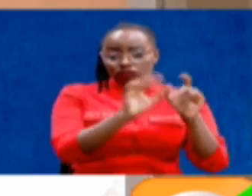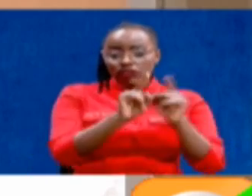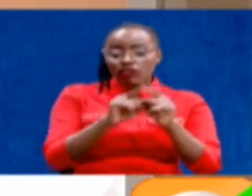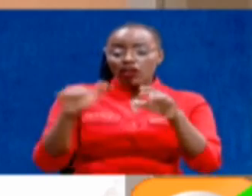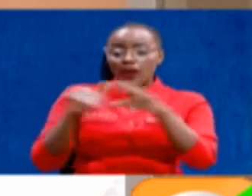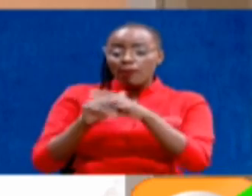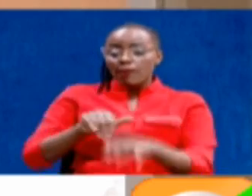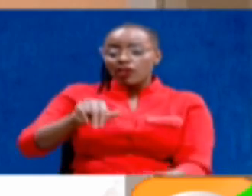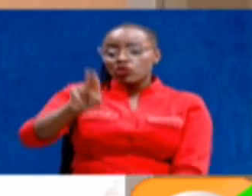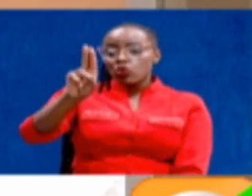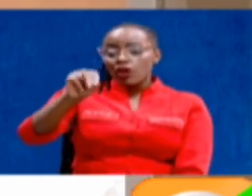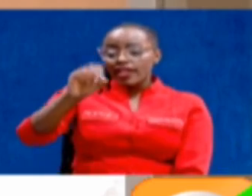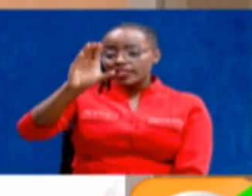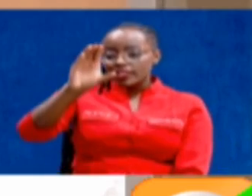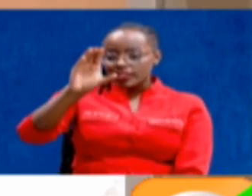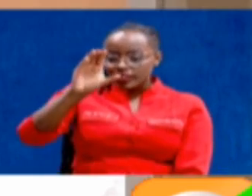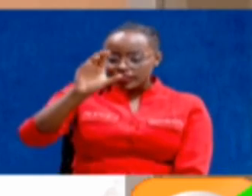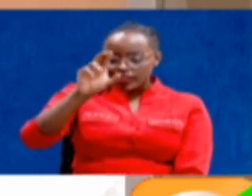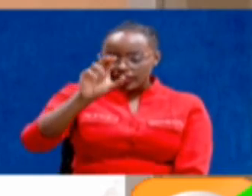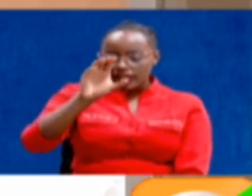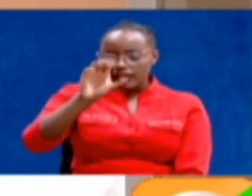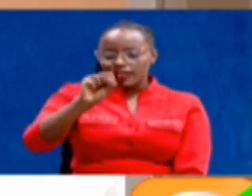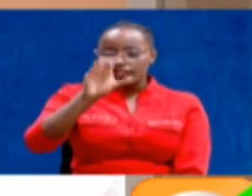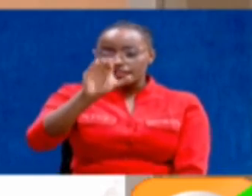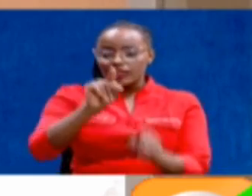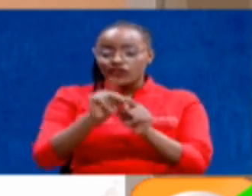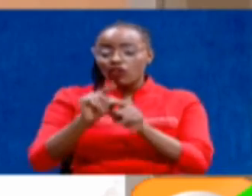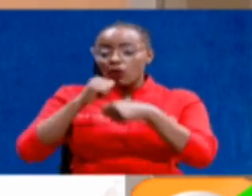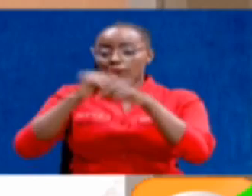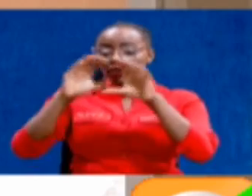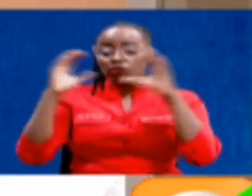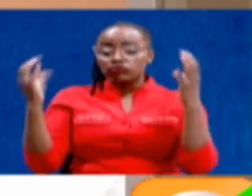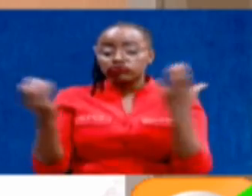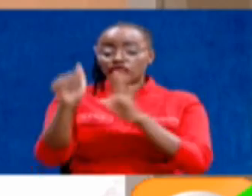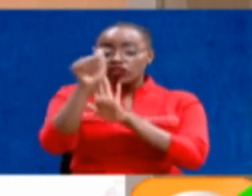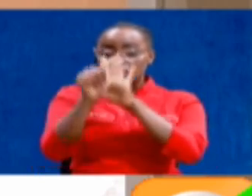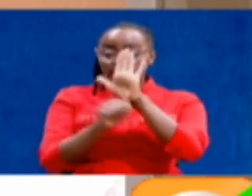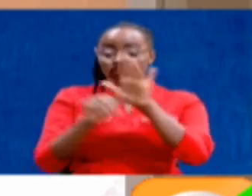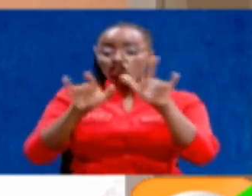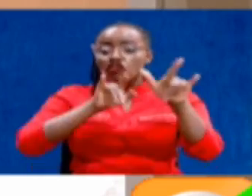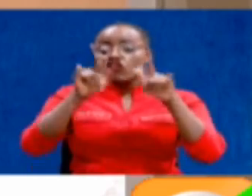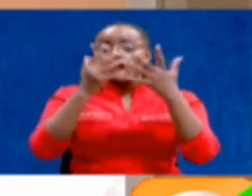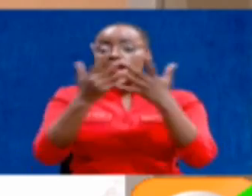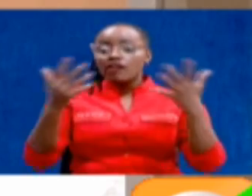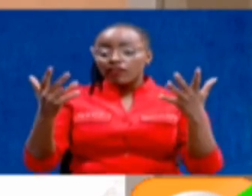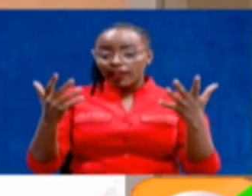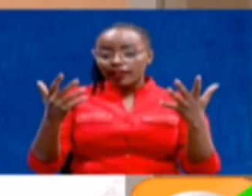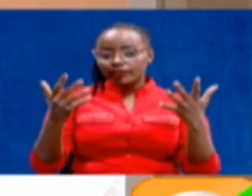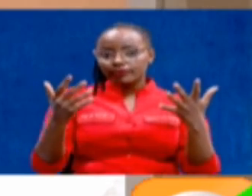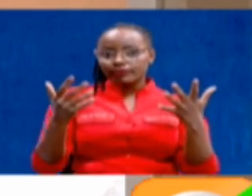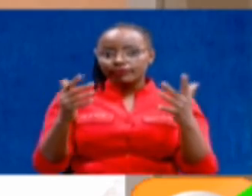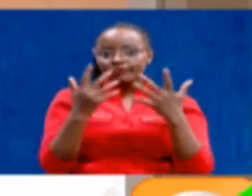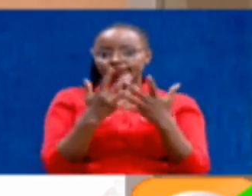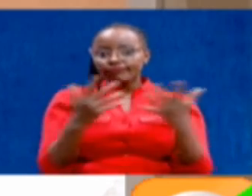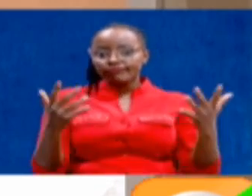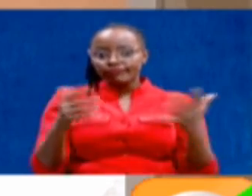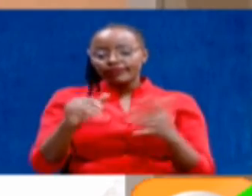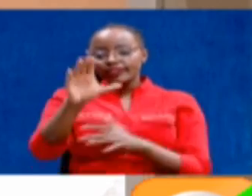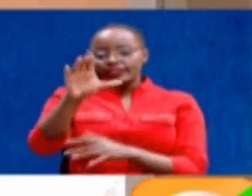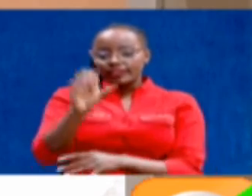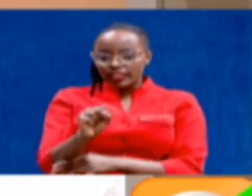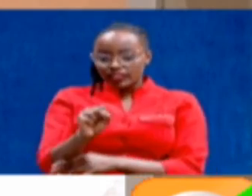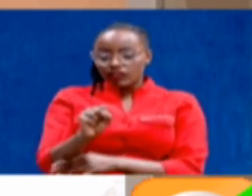the UNSC, Kenya will have an opportunity to shape the global agenda. Foreign Affairs Cabinet Secretary Ambassador Raychelle